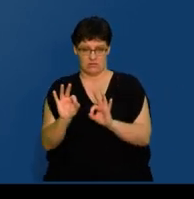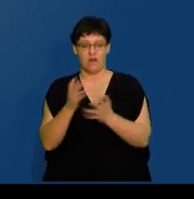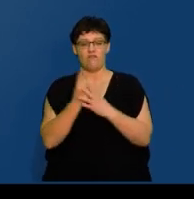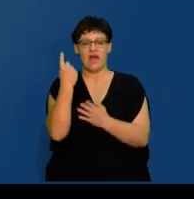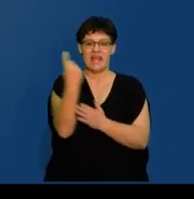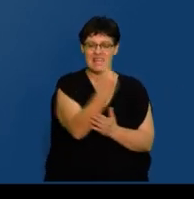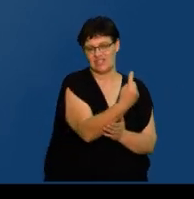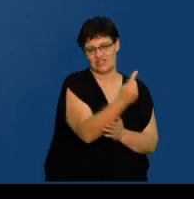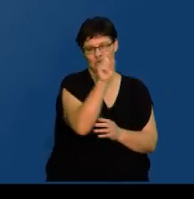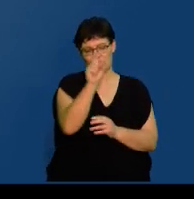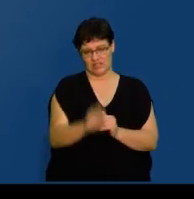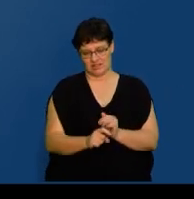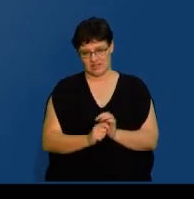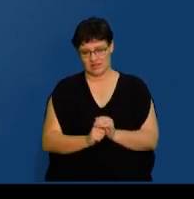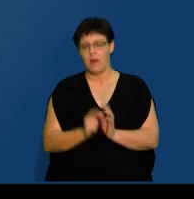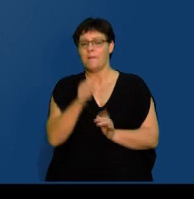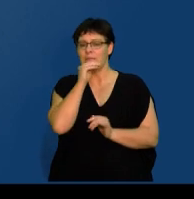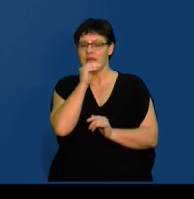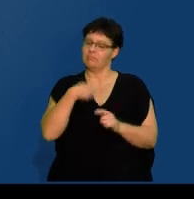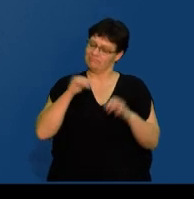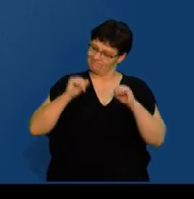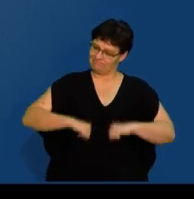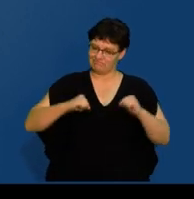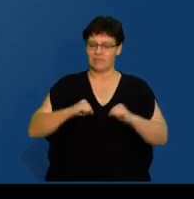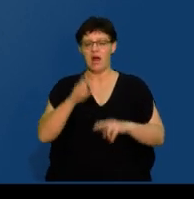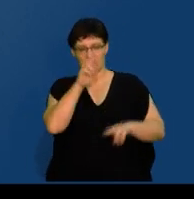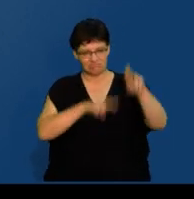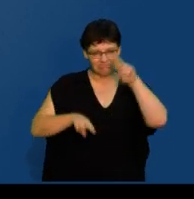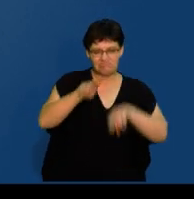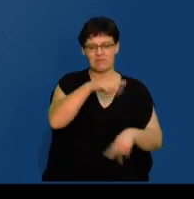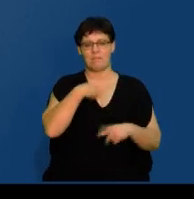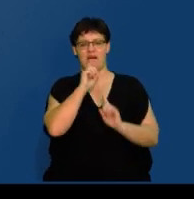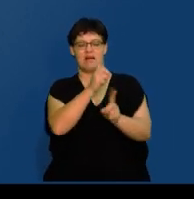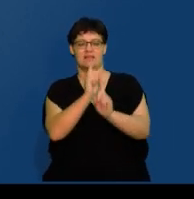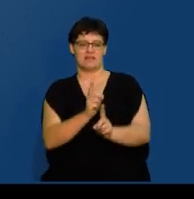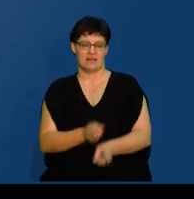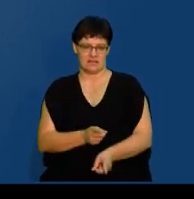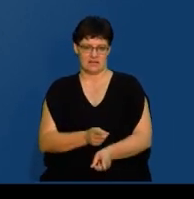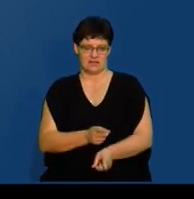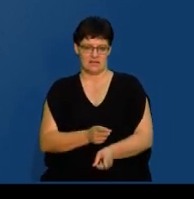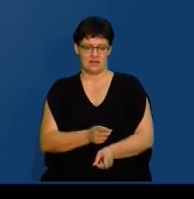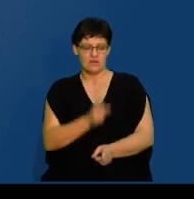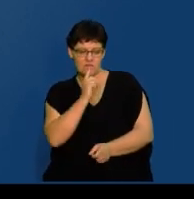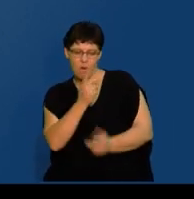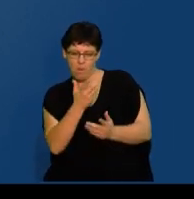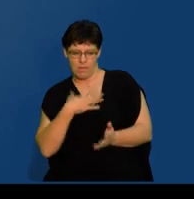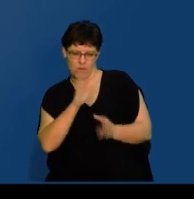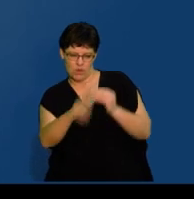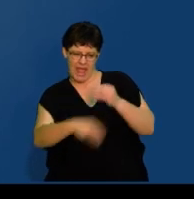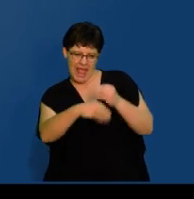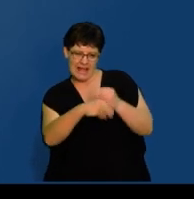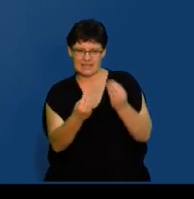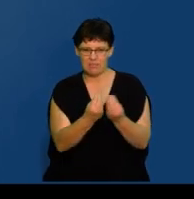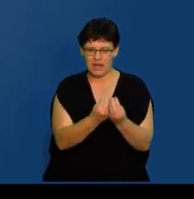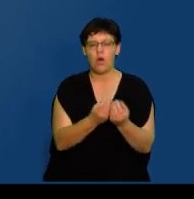that you've answered. And this will allow you to be able to review your answers, to probably add on to them, and to